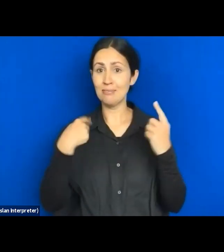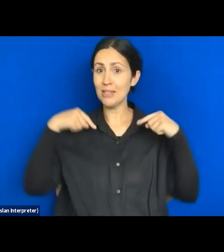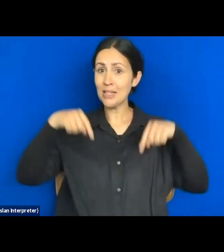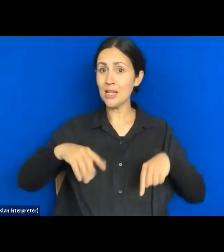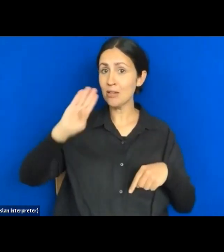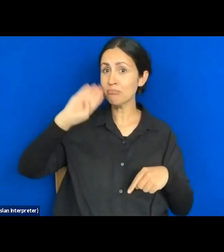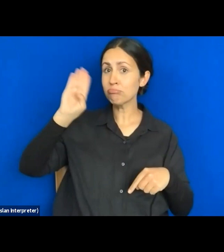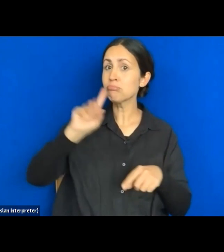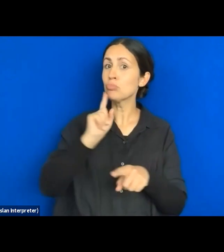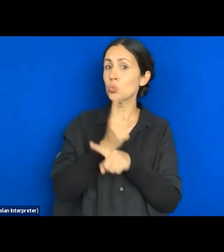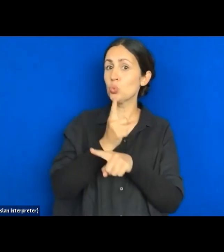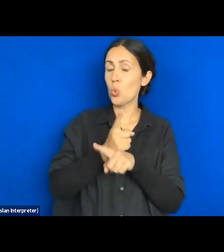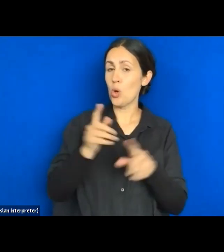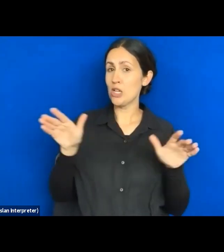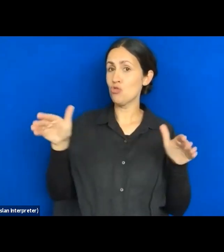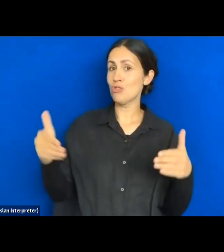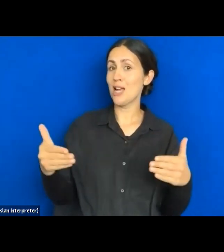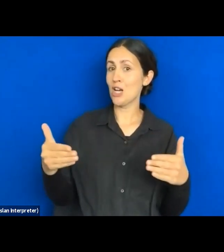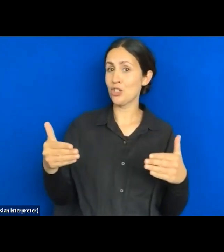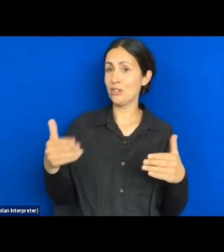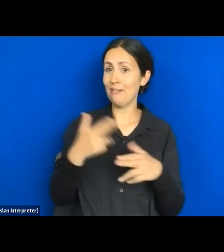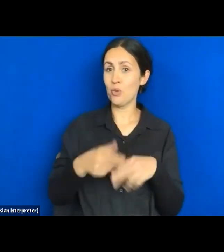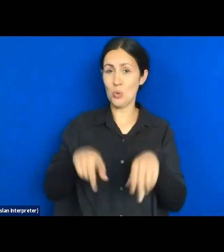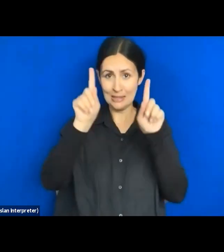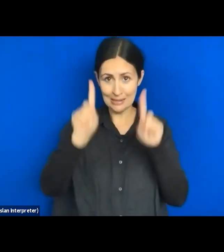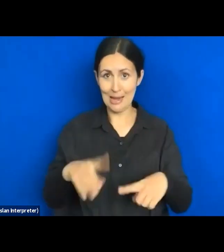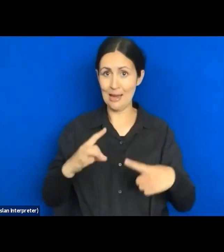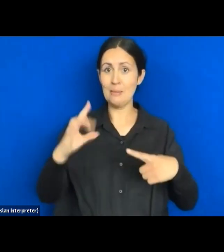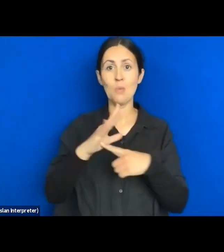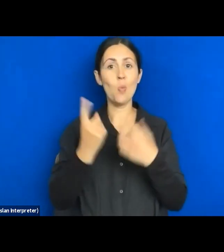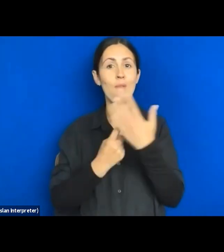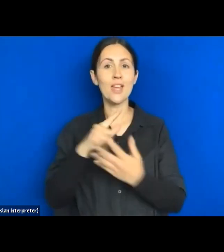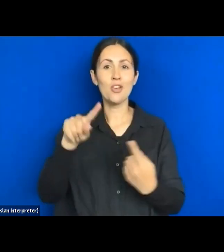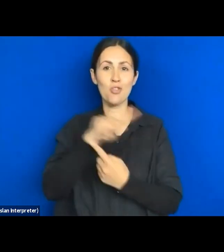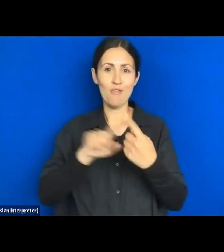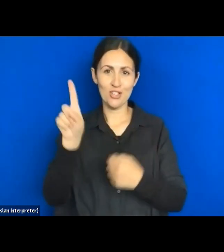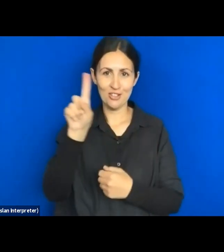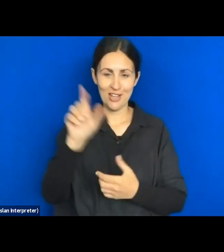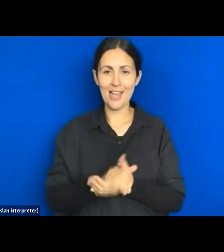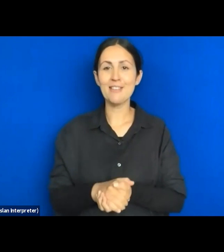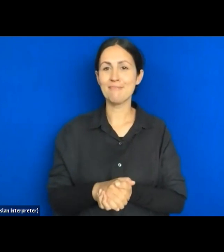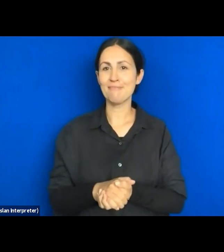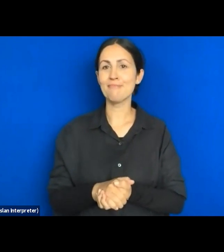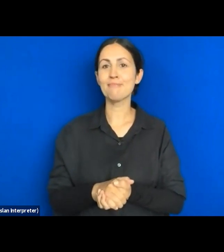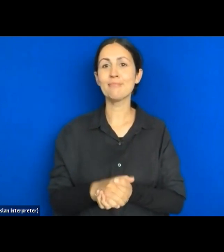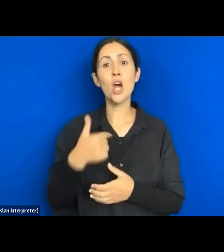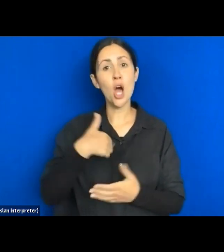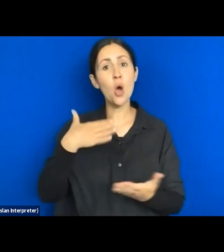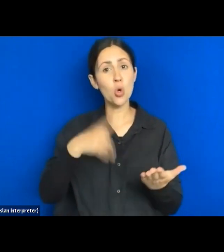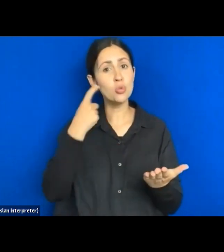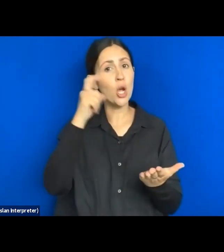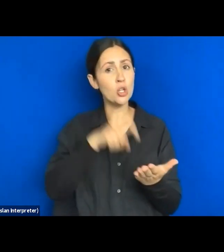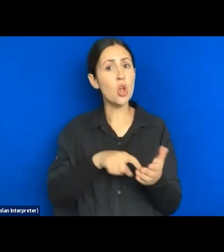say a few words at the start of this important event. And I begin by acknowledging the